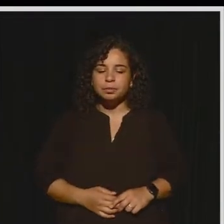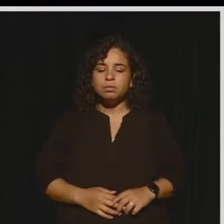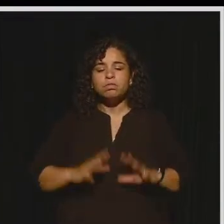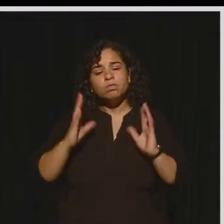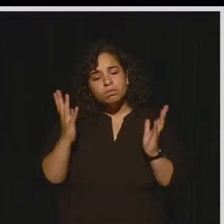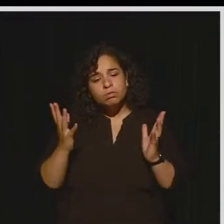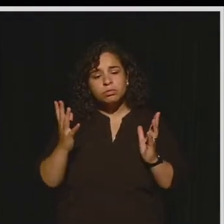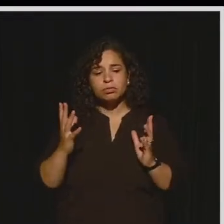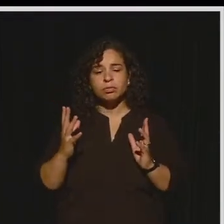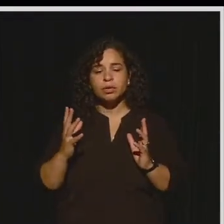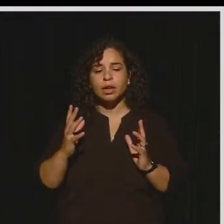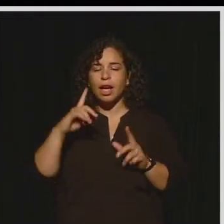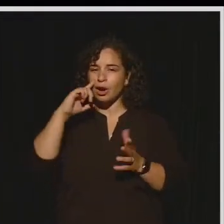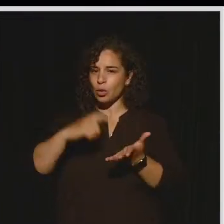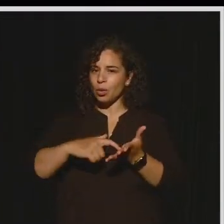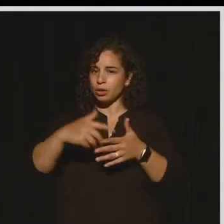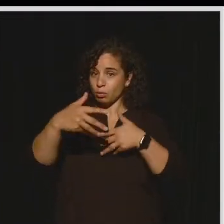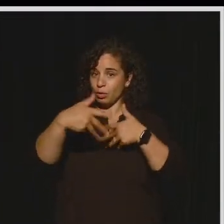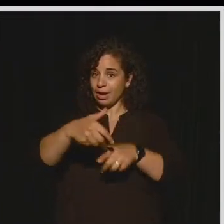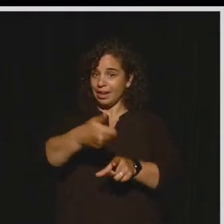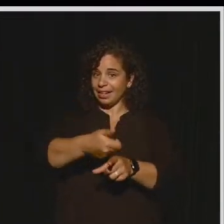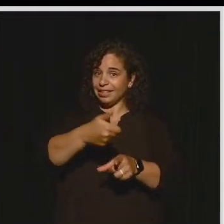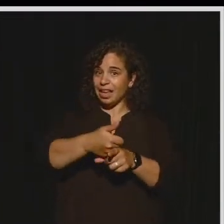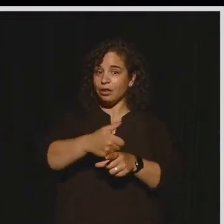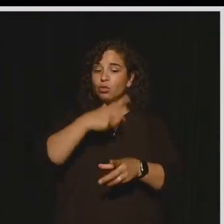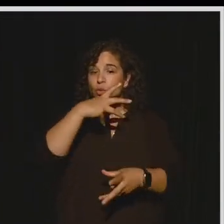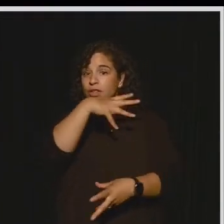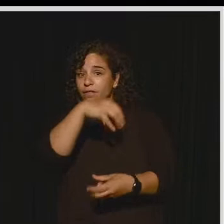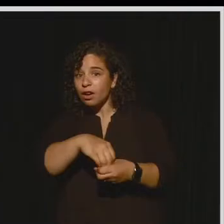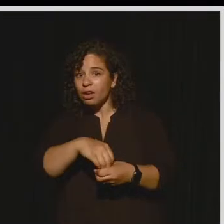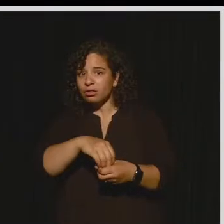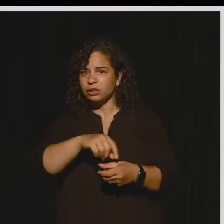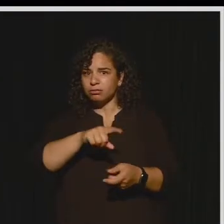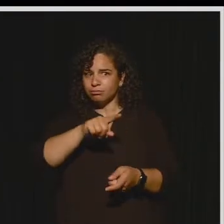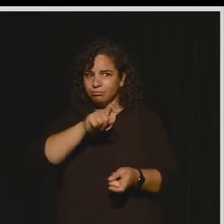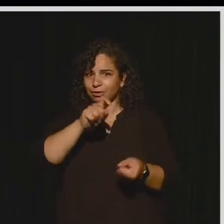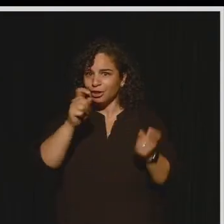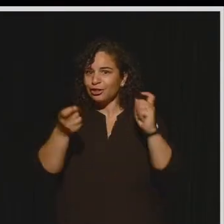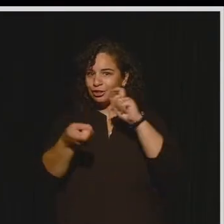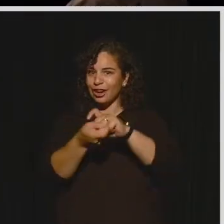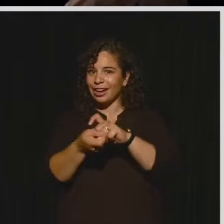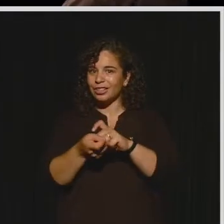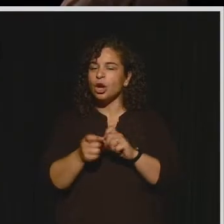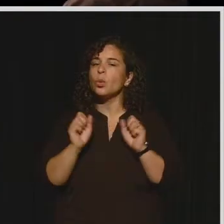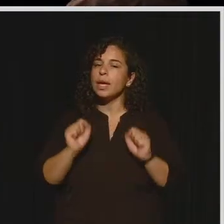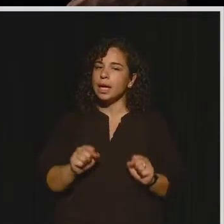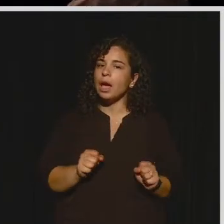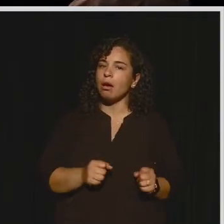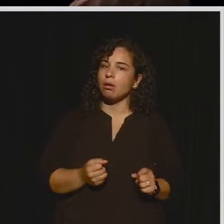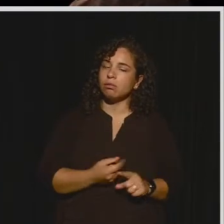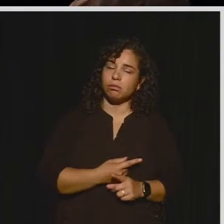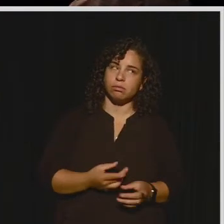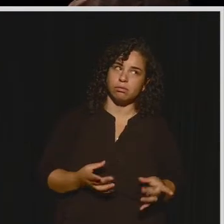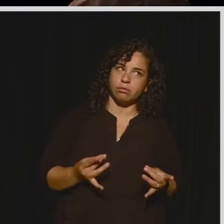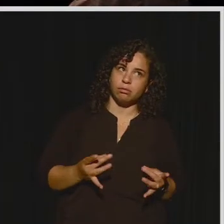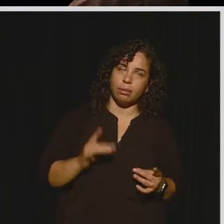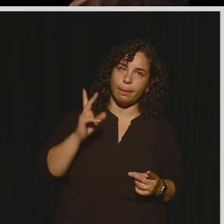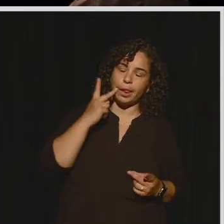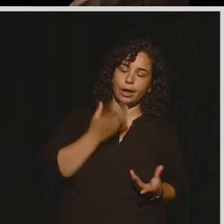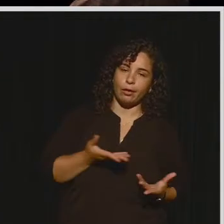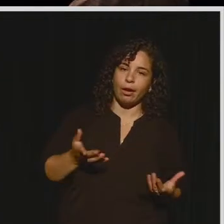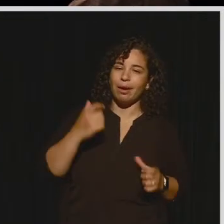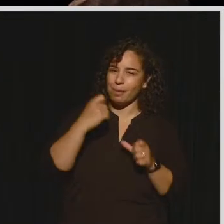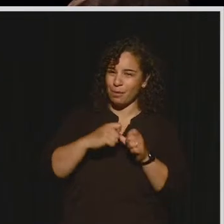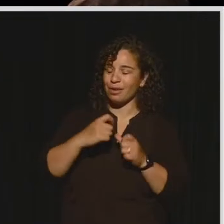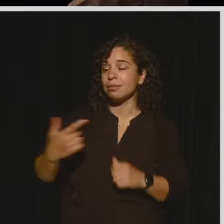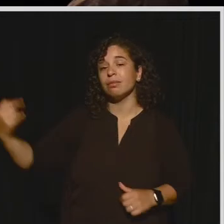Contents of the parade has changed. You know, we can get really controversial when we talk about, you know, when I was involved